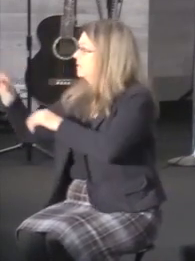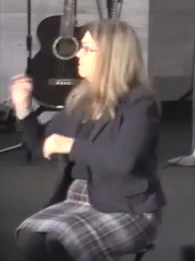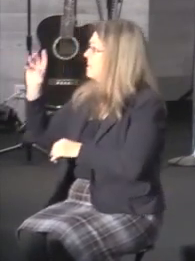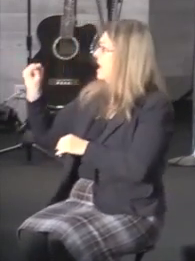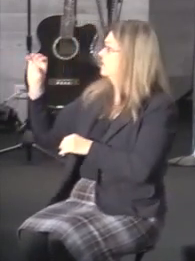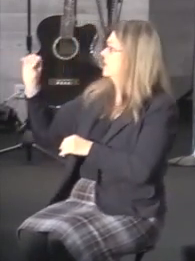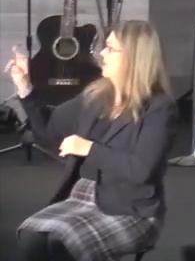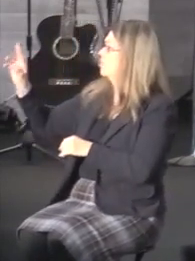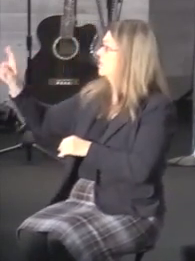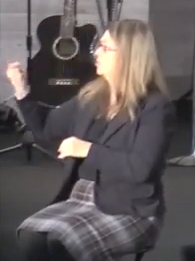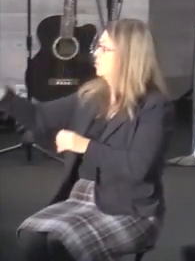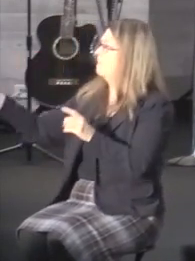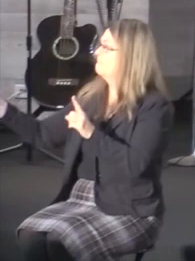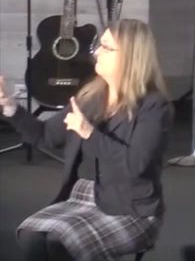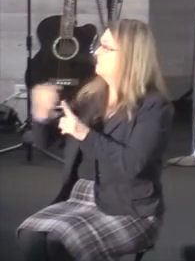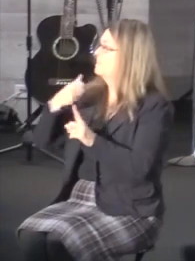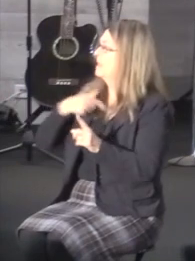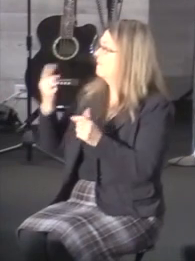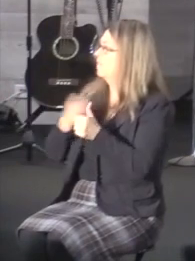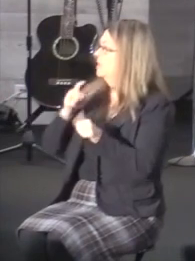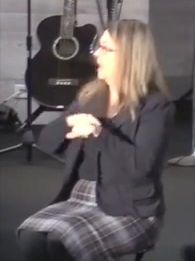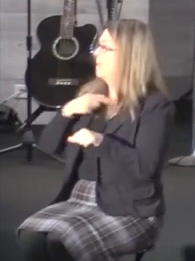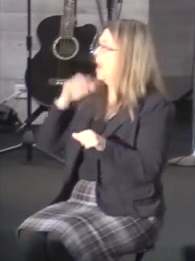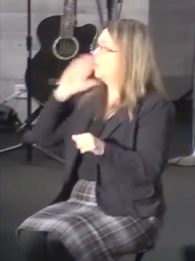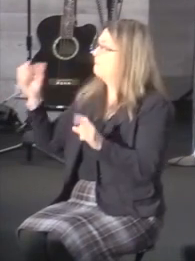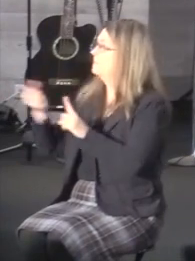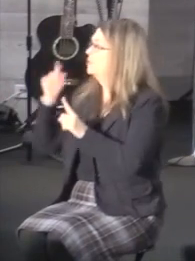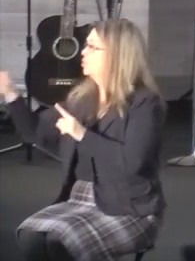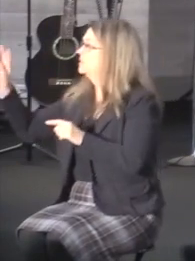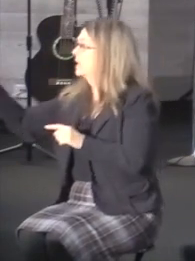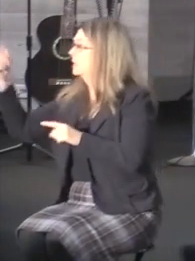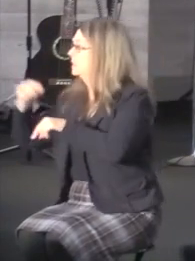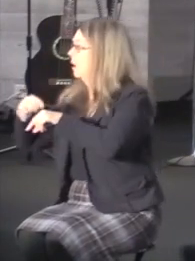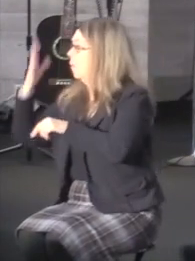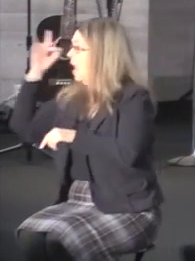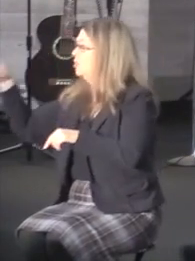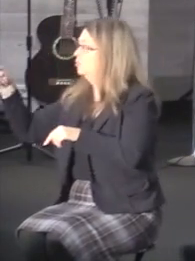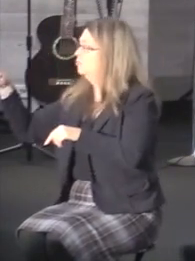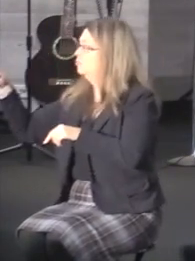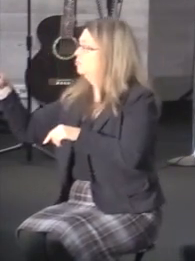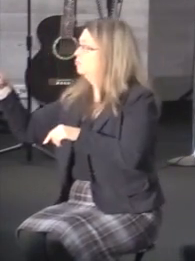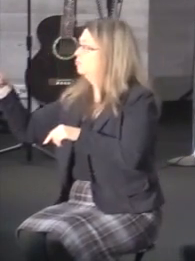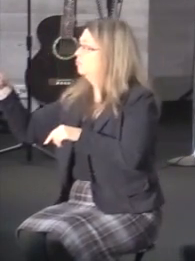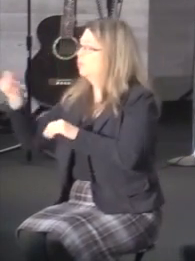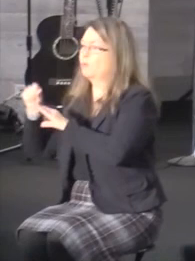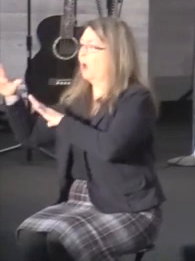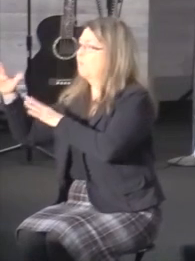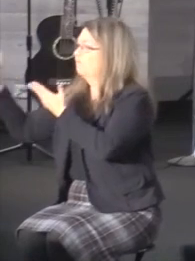Everest, you beat me the first time, but I'll beat you the next time, because you've grown, all you're going to